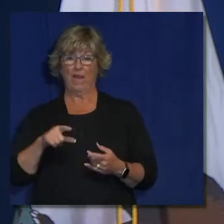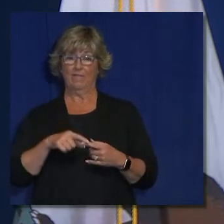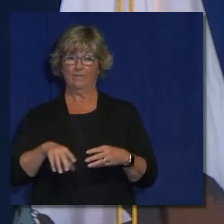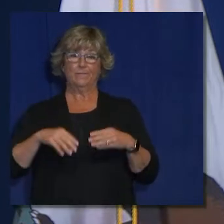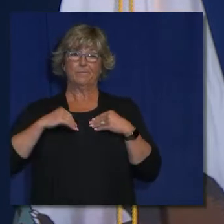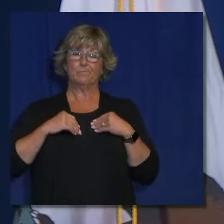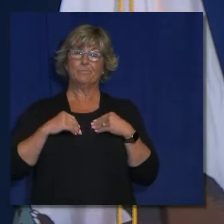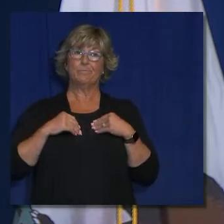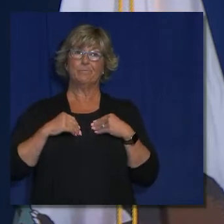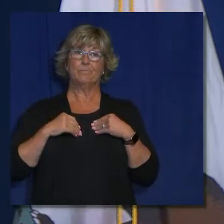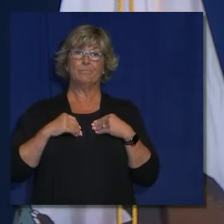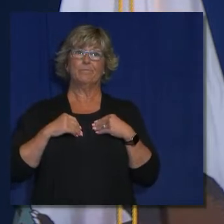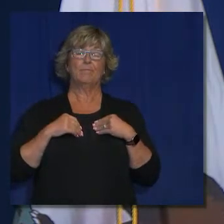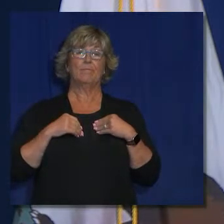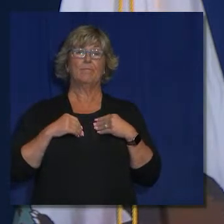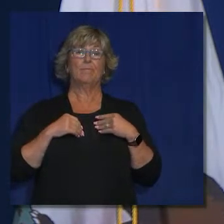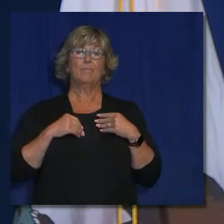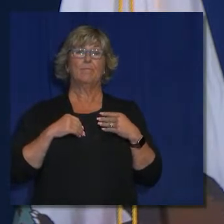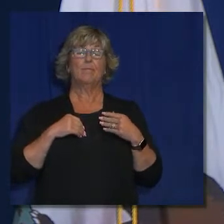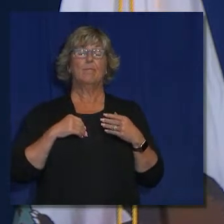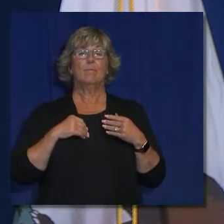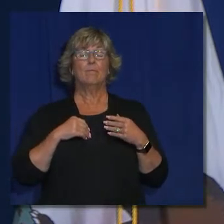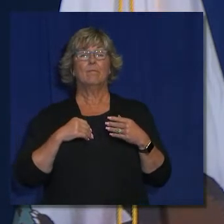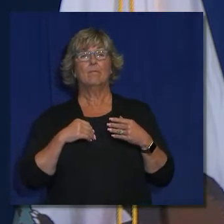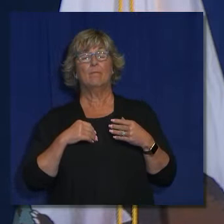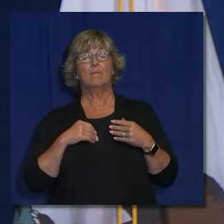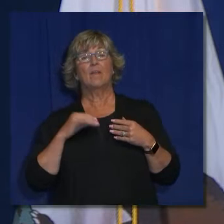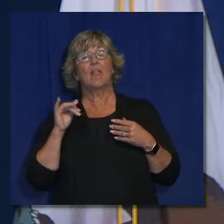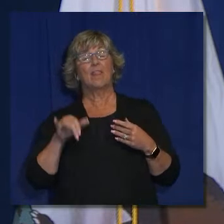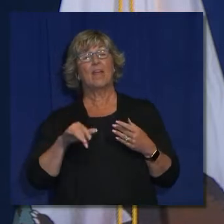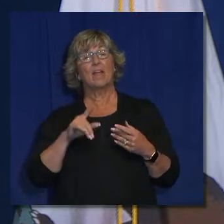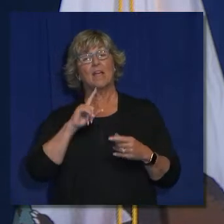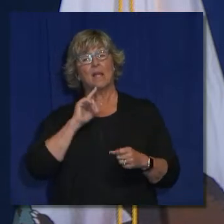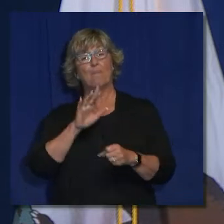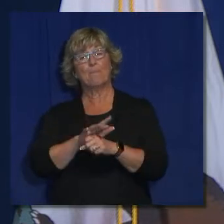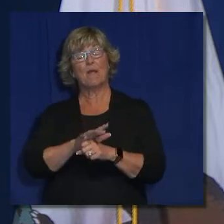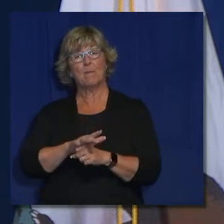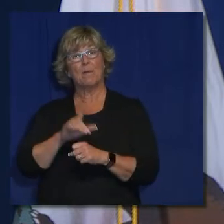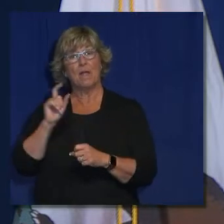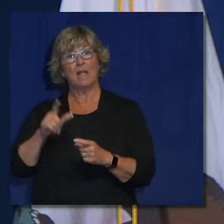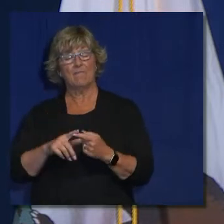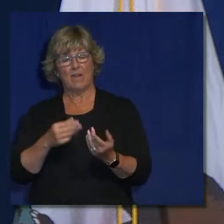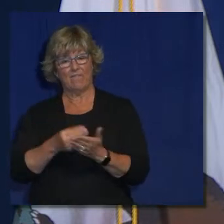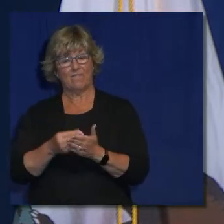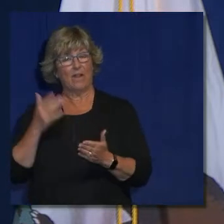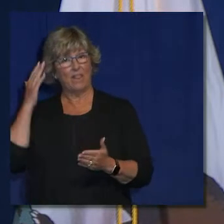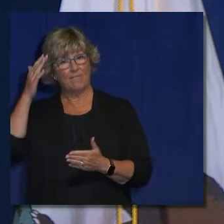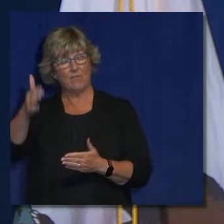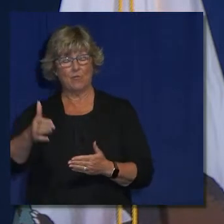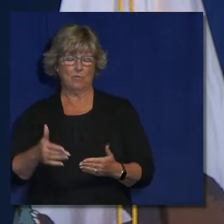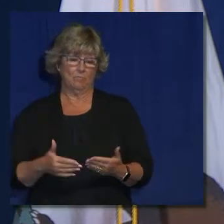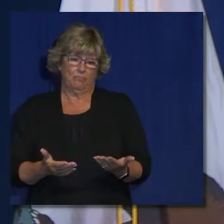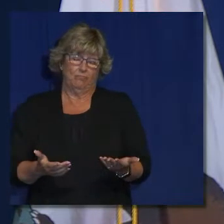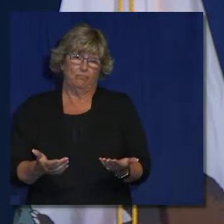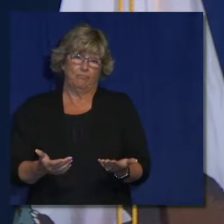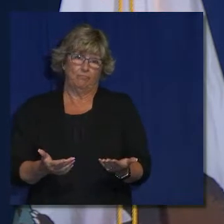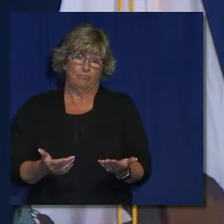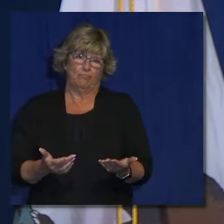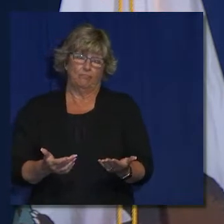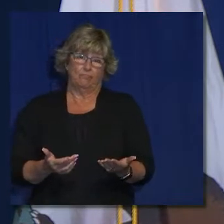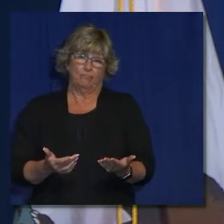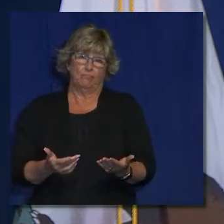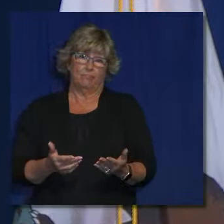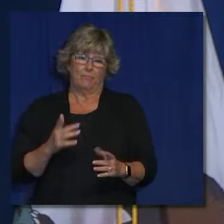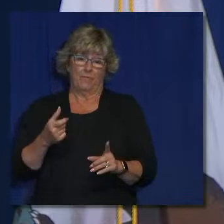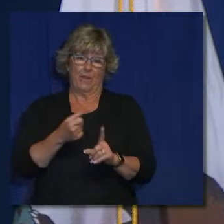to that unfunded, that commitment that we will have to fund into the future. Otherwise, again, it